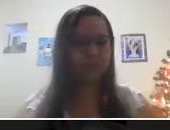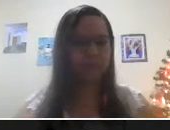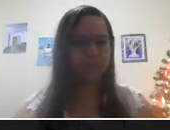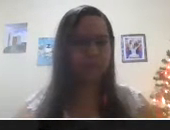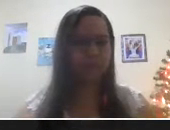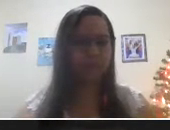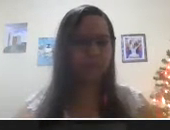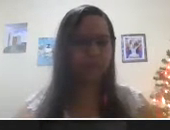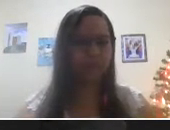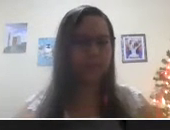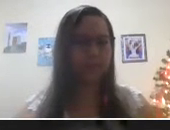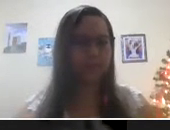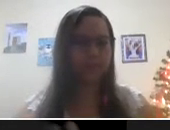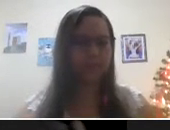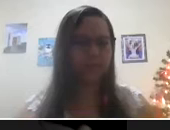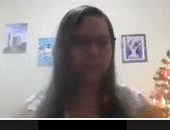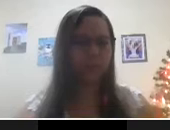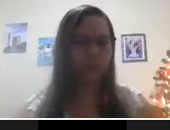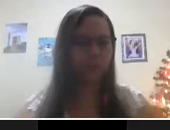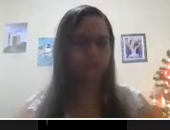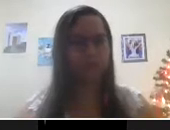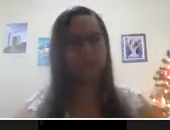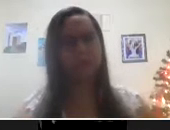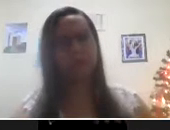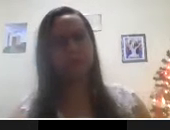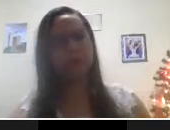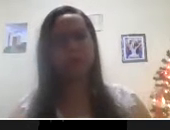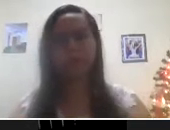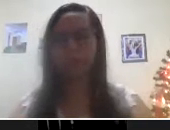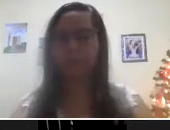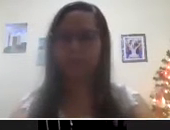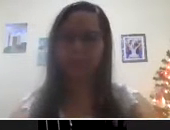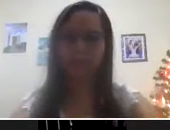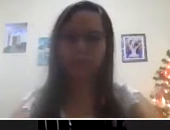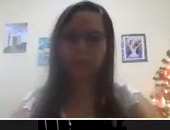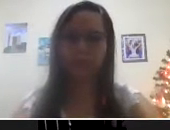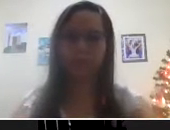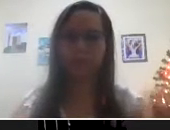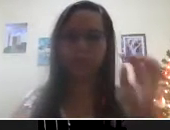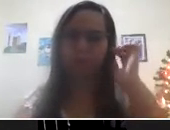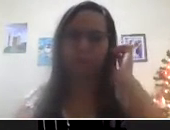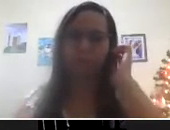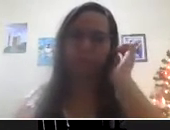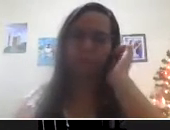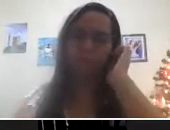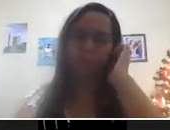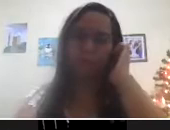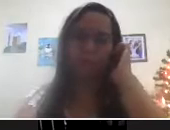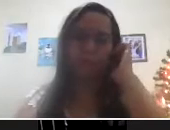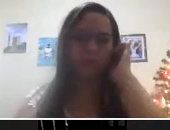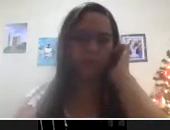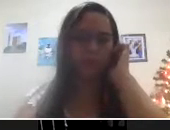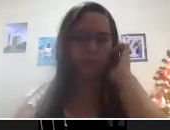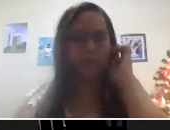answer. It says, my brother is 26 years old. So what would be the question? You have to make the